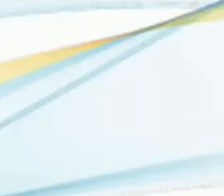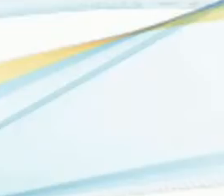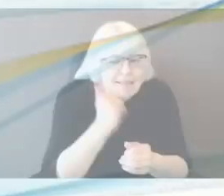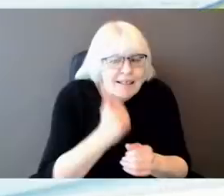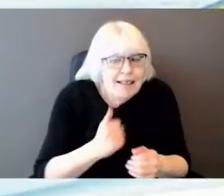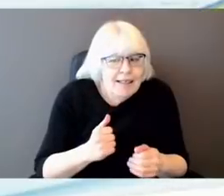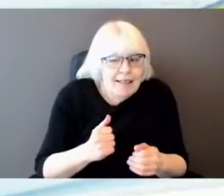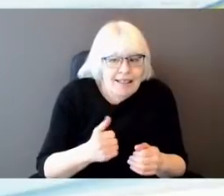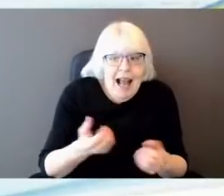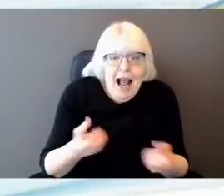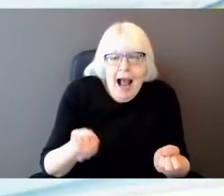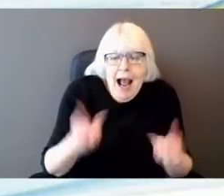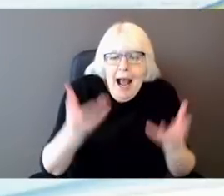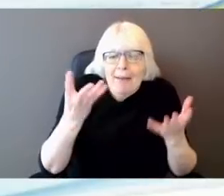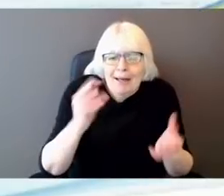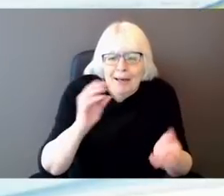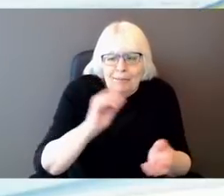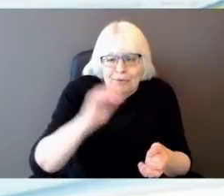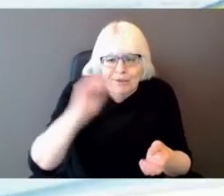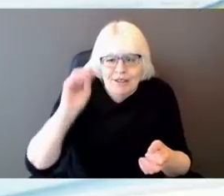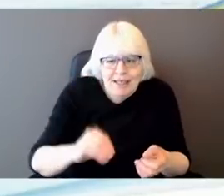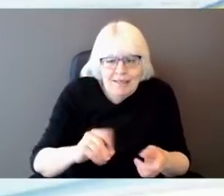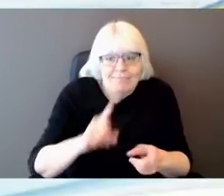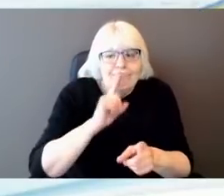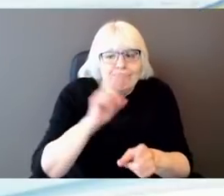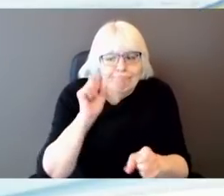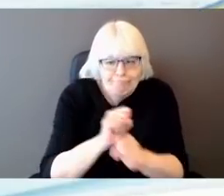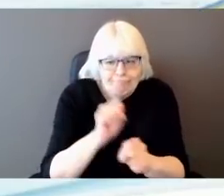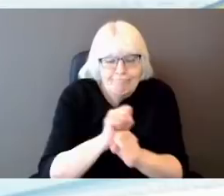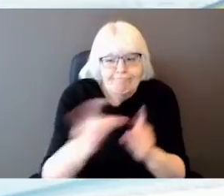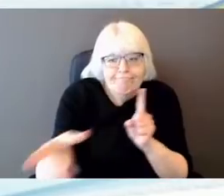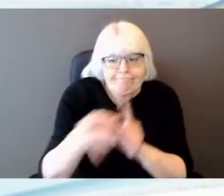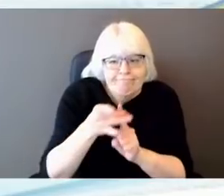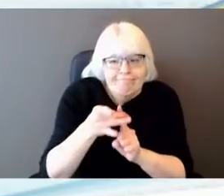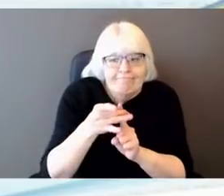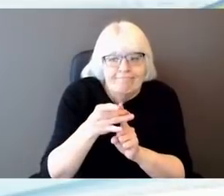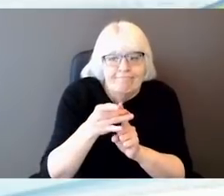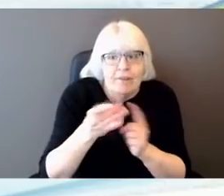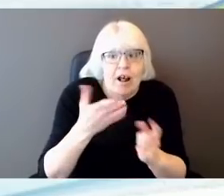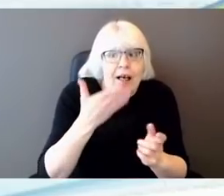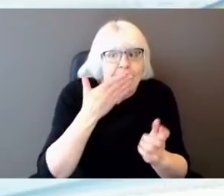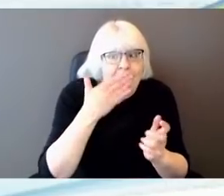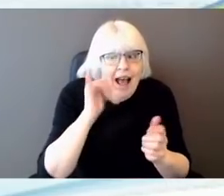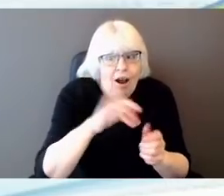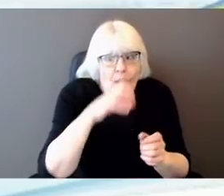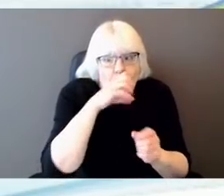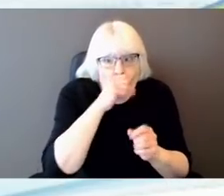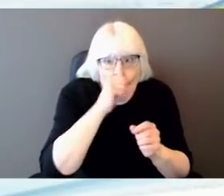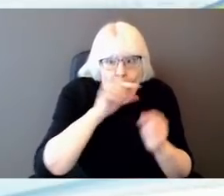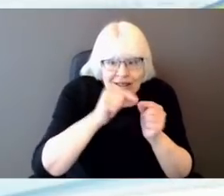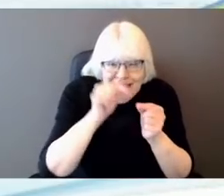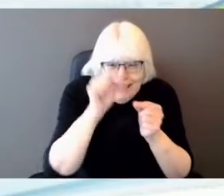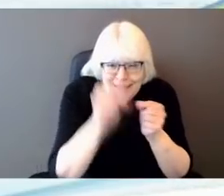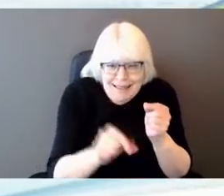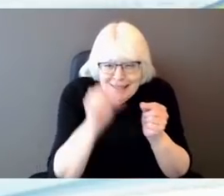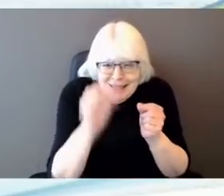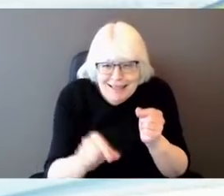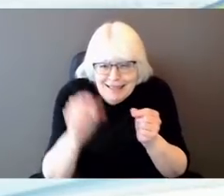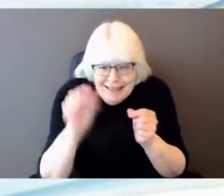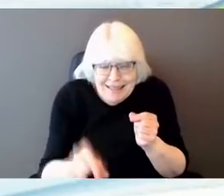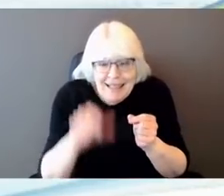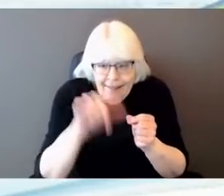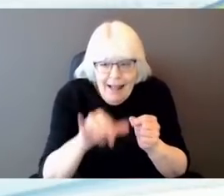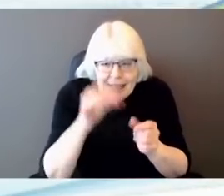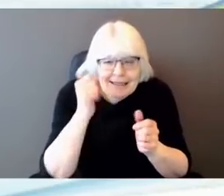tests. So the orange bars once again capture the daily number of tests that are conducted in PEI, with the